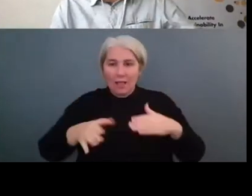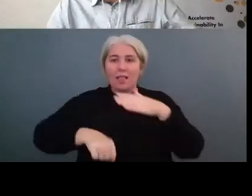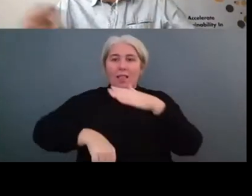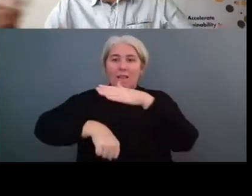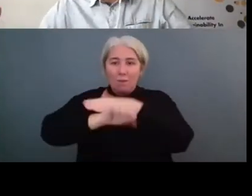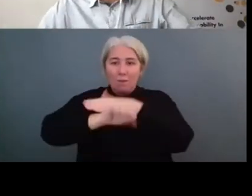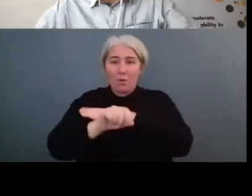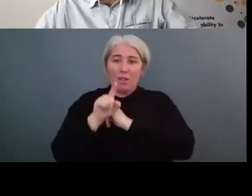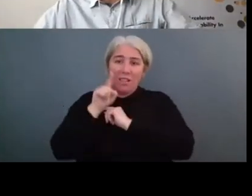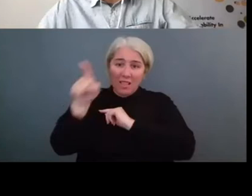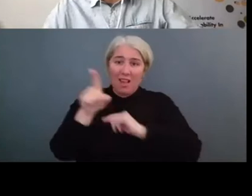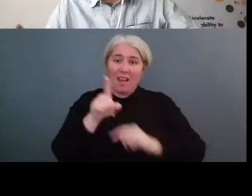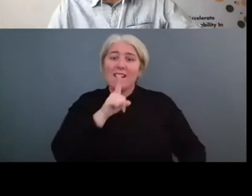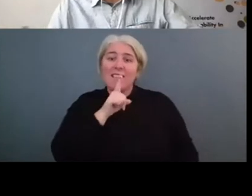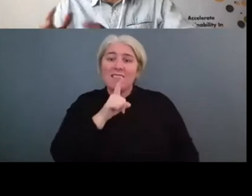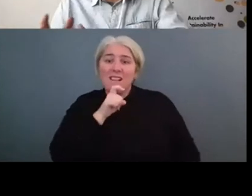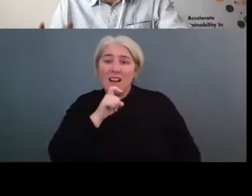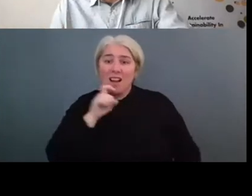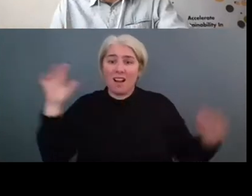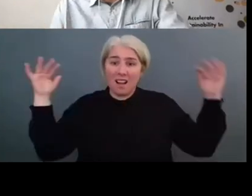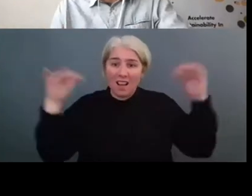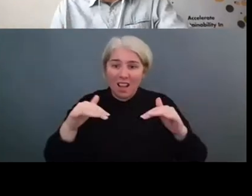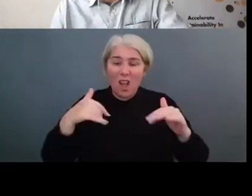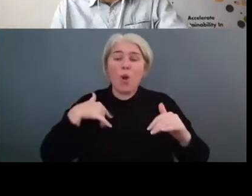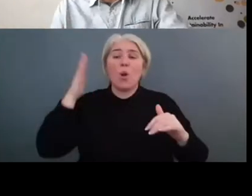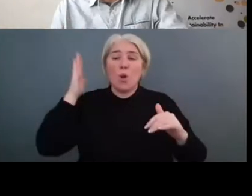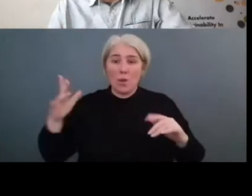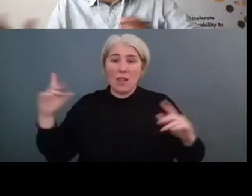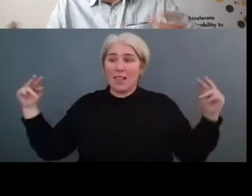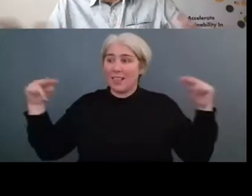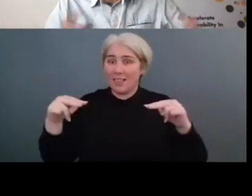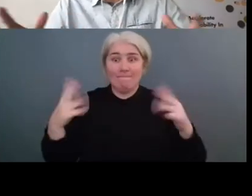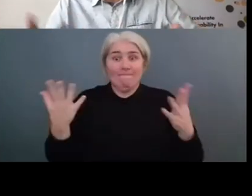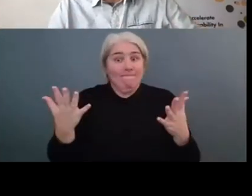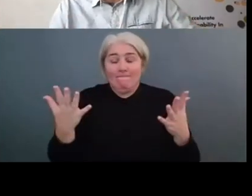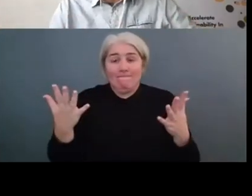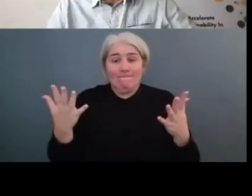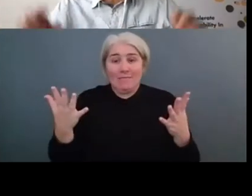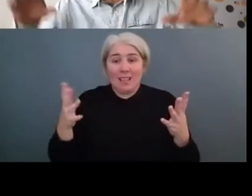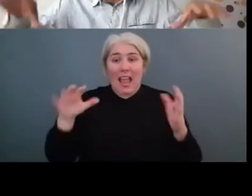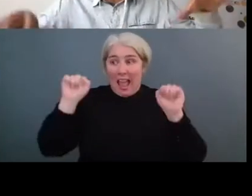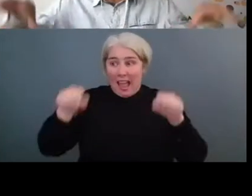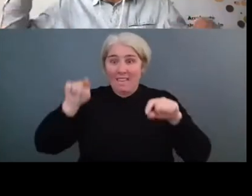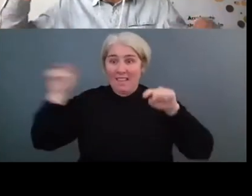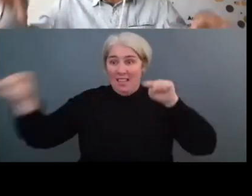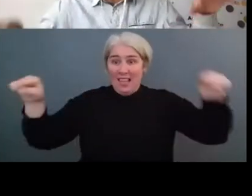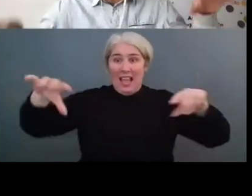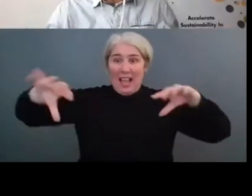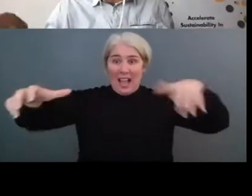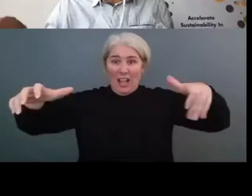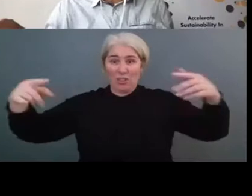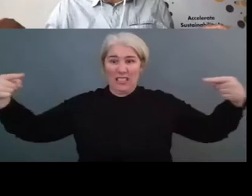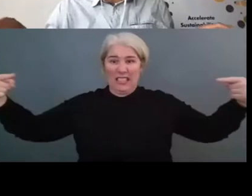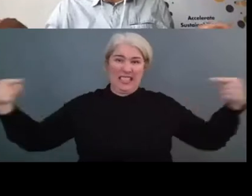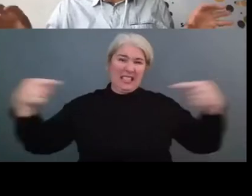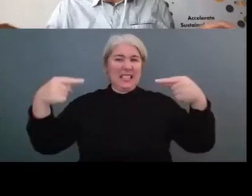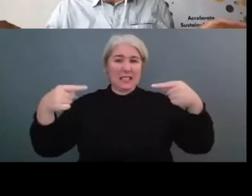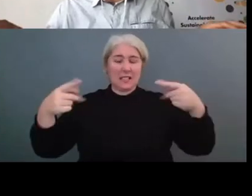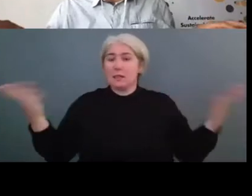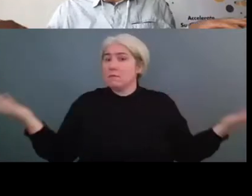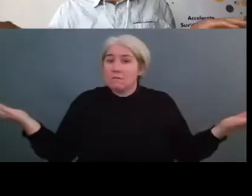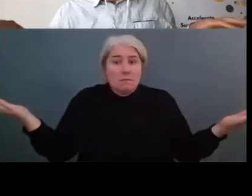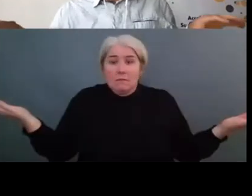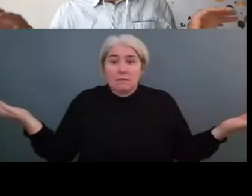like Qatar, or we're going to have this event there, then somehow you have to deal with that. So I think it's just fair to say that you have those two things